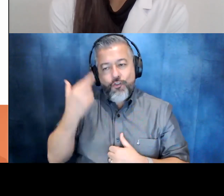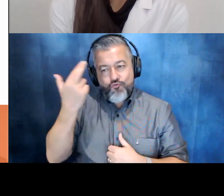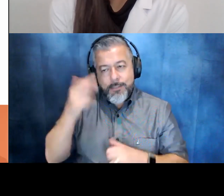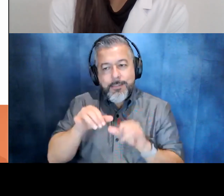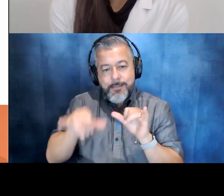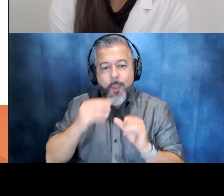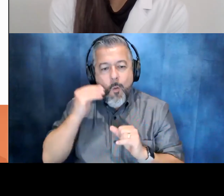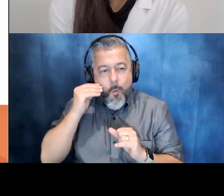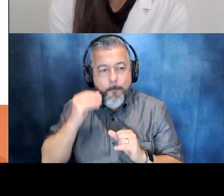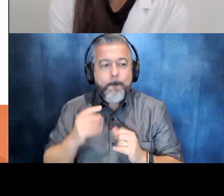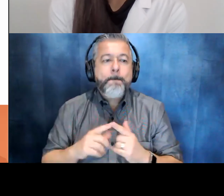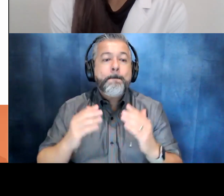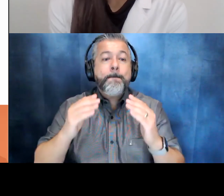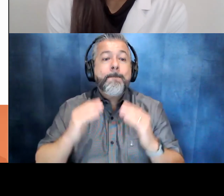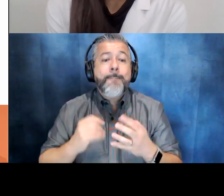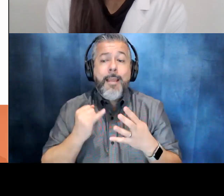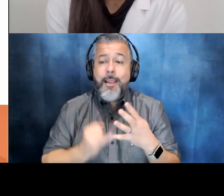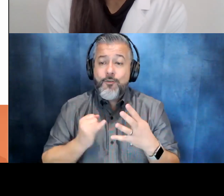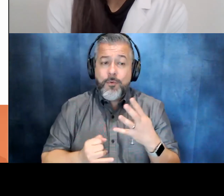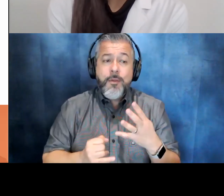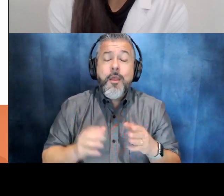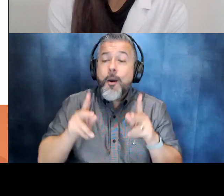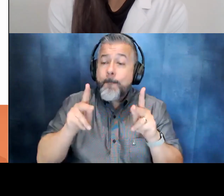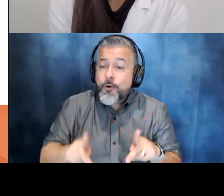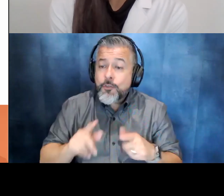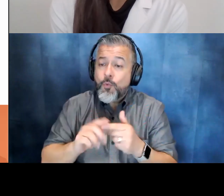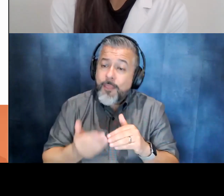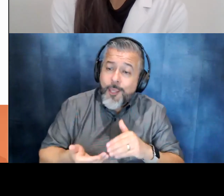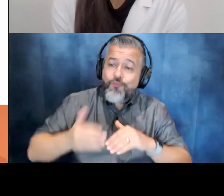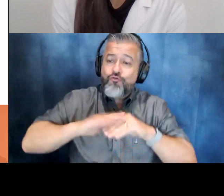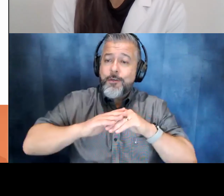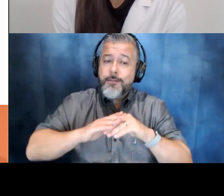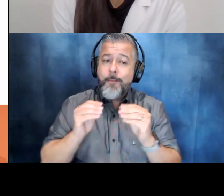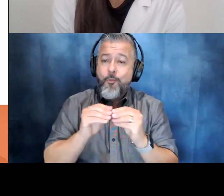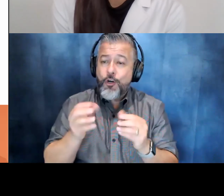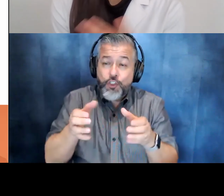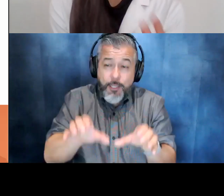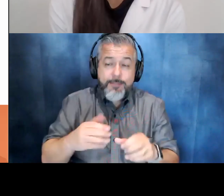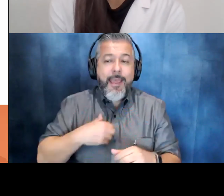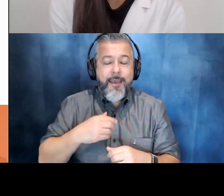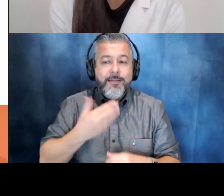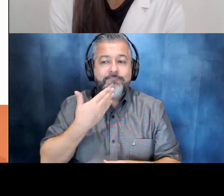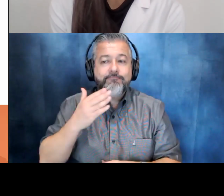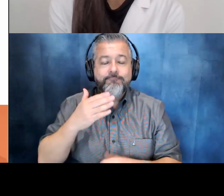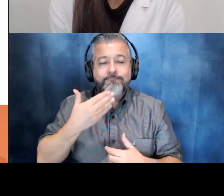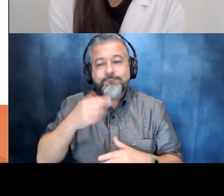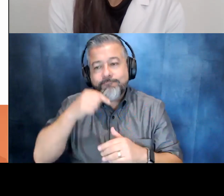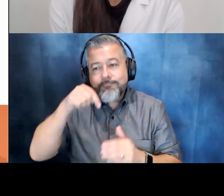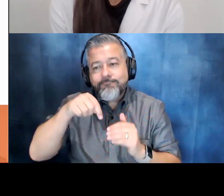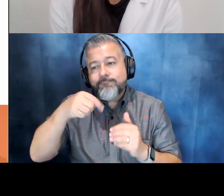increased risk of severe illness. Now that's our elders. These are the people that we've been talking about, all the social